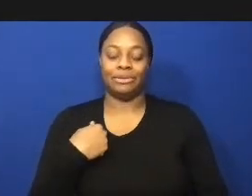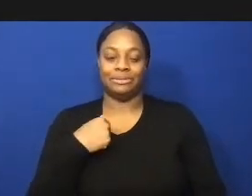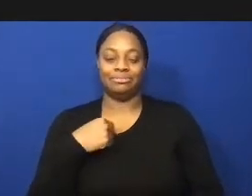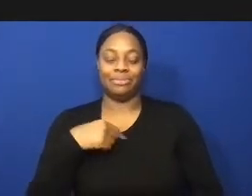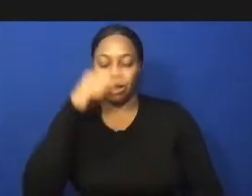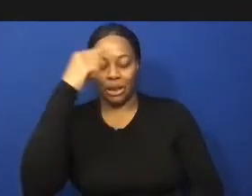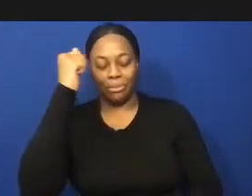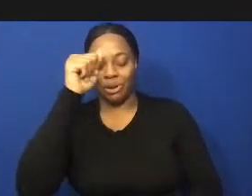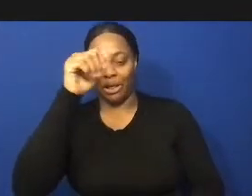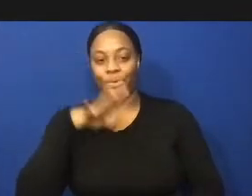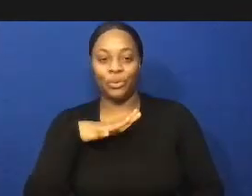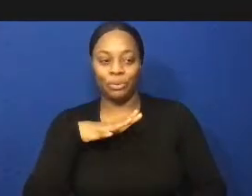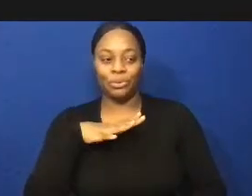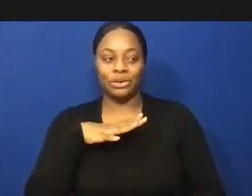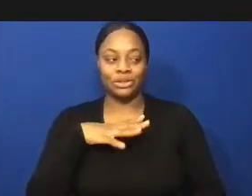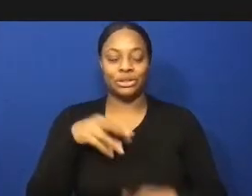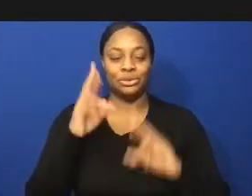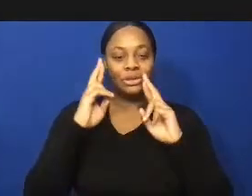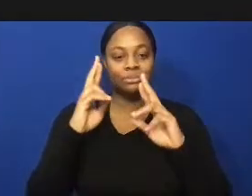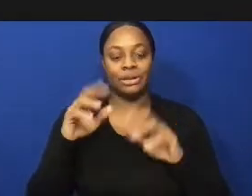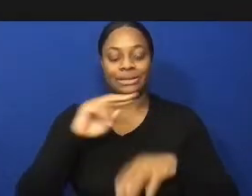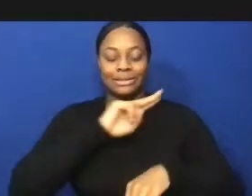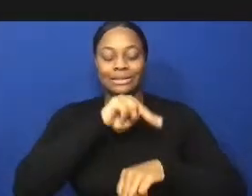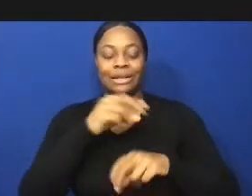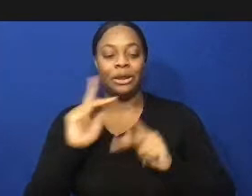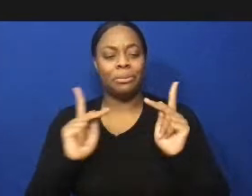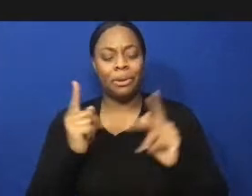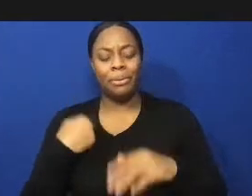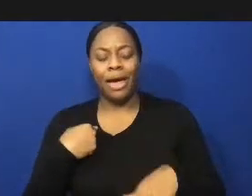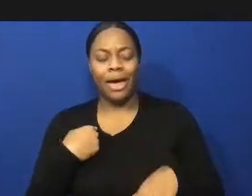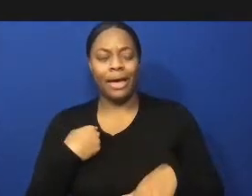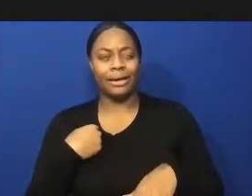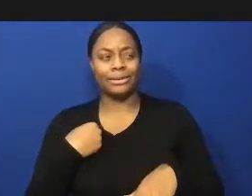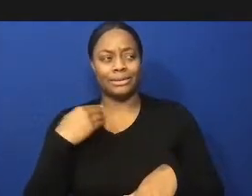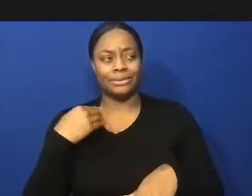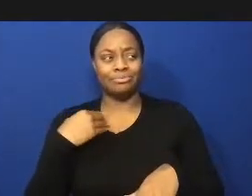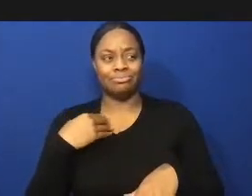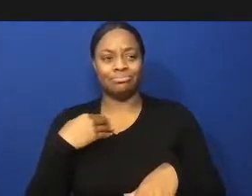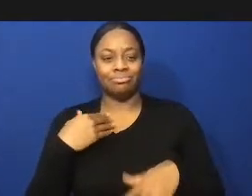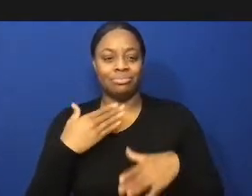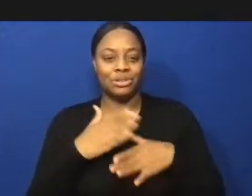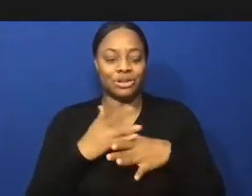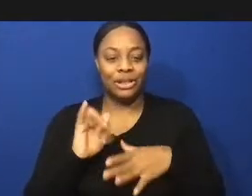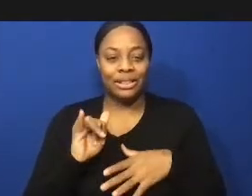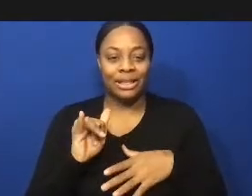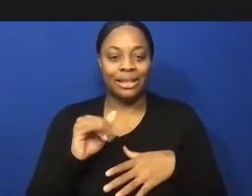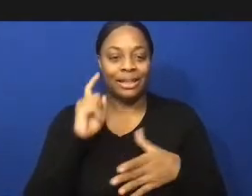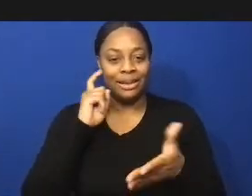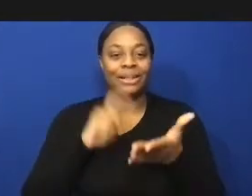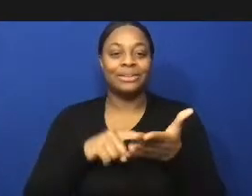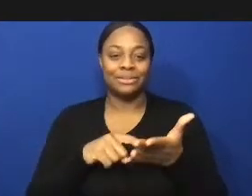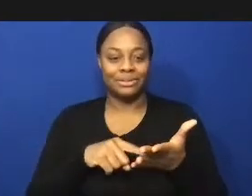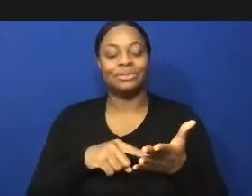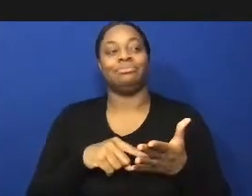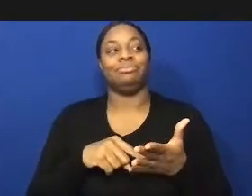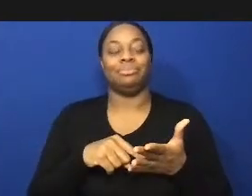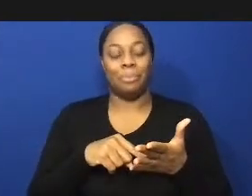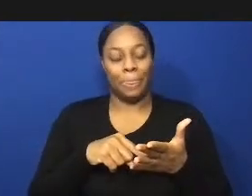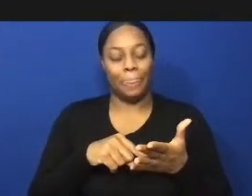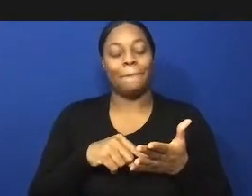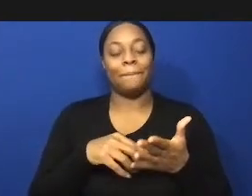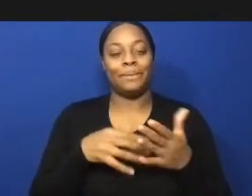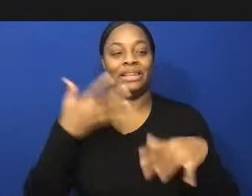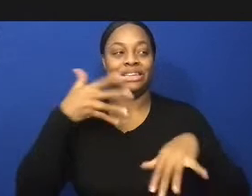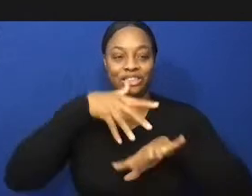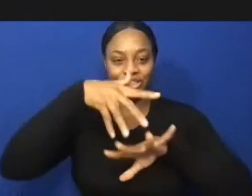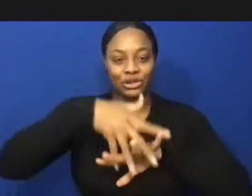With the utmost respect to the native people, I acknowledge that I live on the stolen land of the indigenous Lenape people, now known